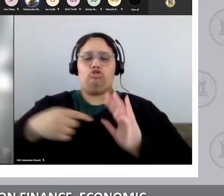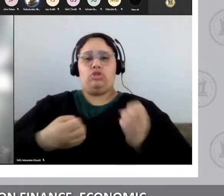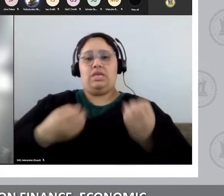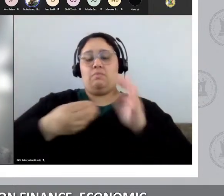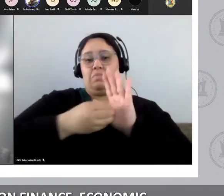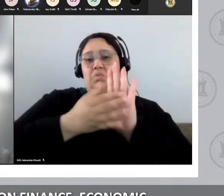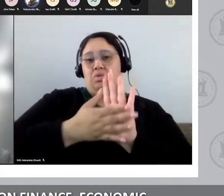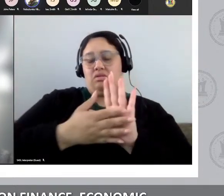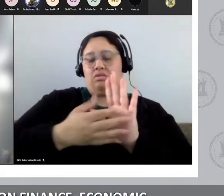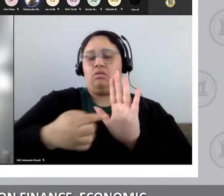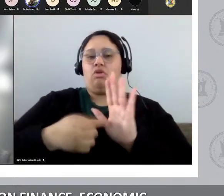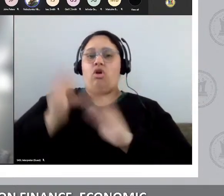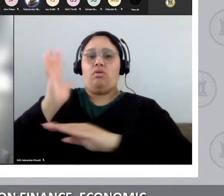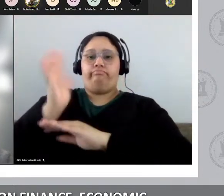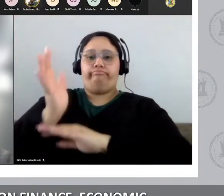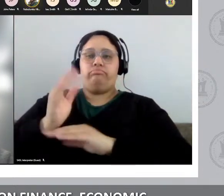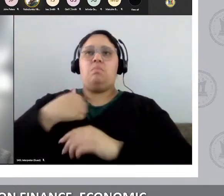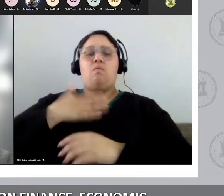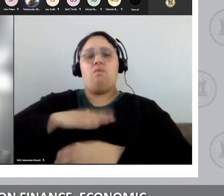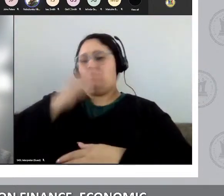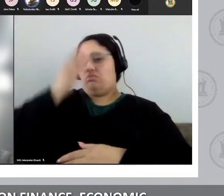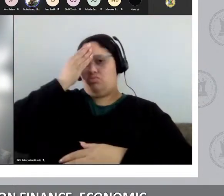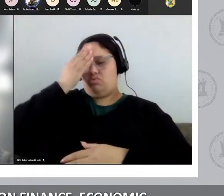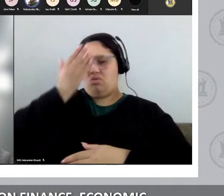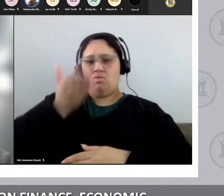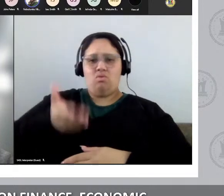just want to know